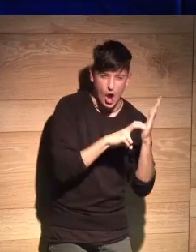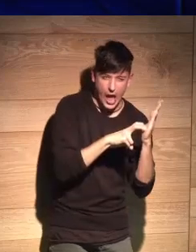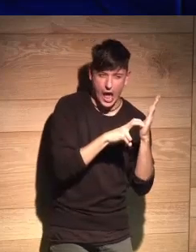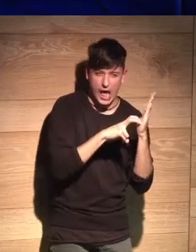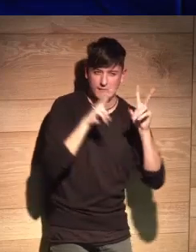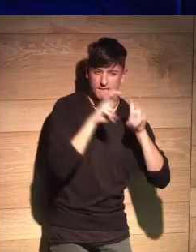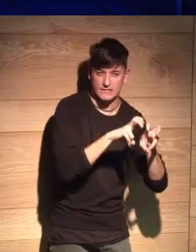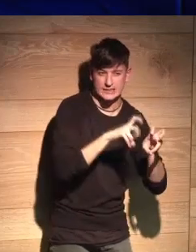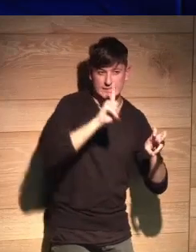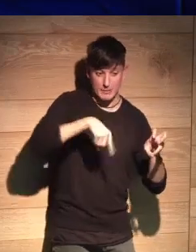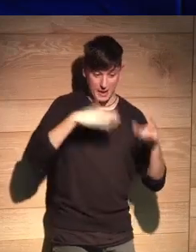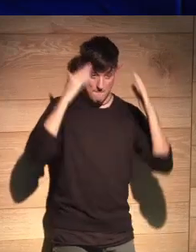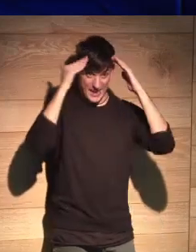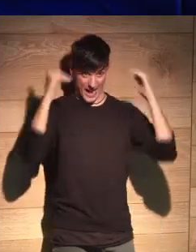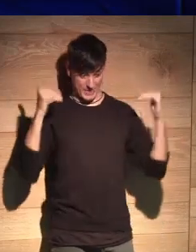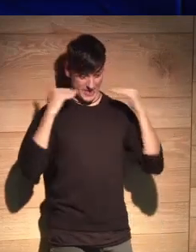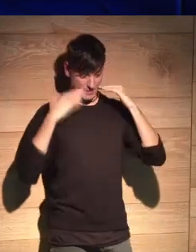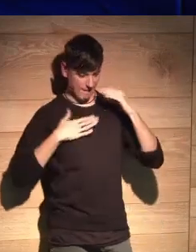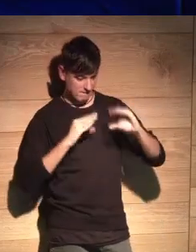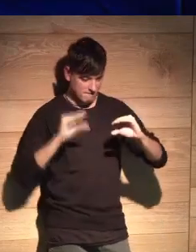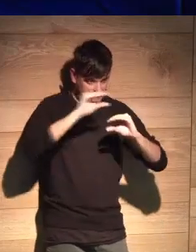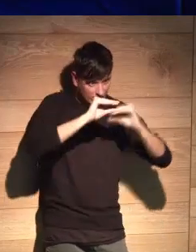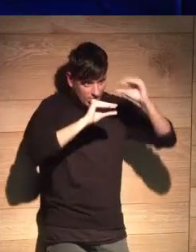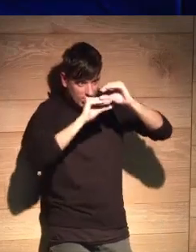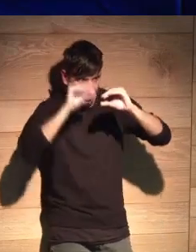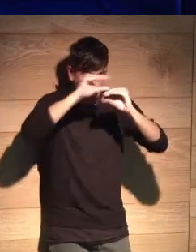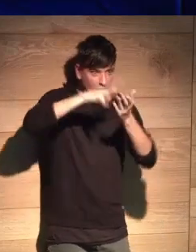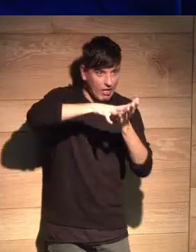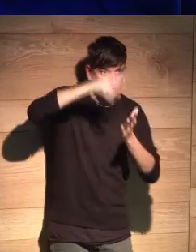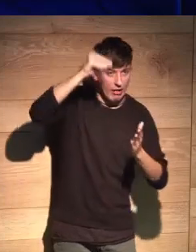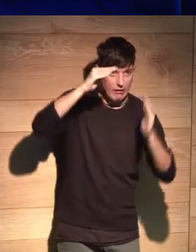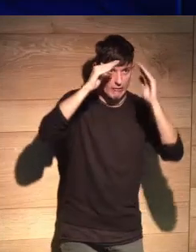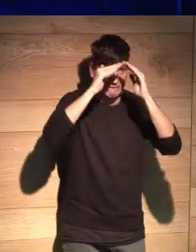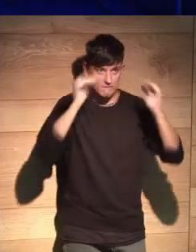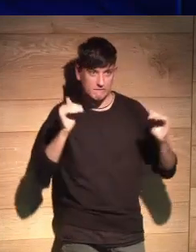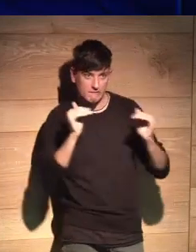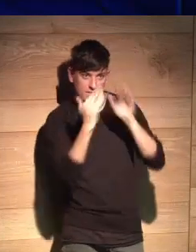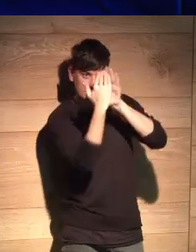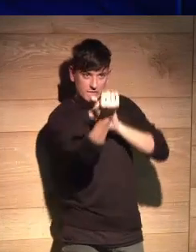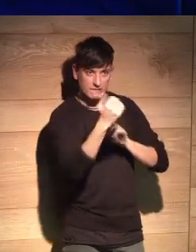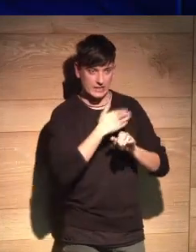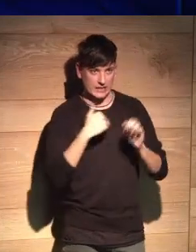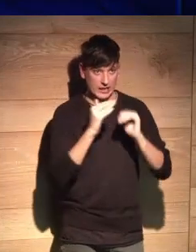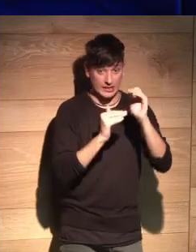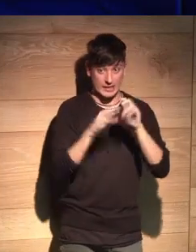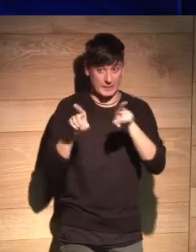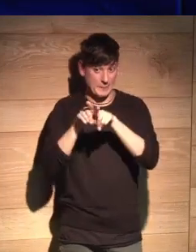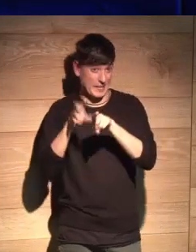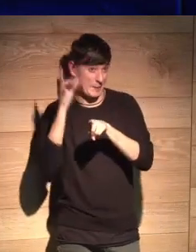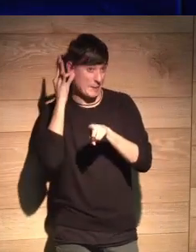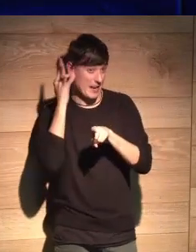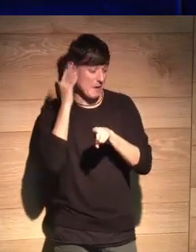to be that, but I wanted to be able to build my own pyramid. And my sister, instead of being a landmark, she was the elder sister that